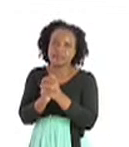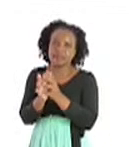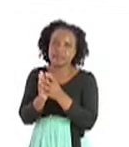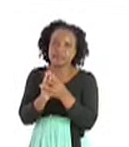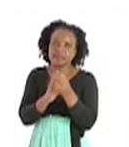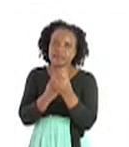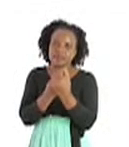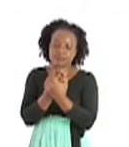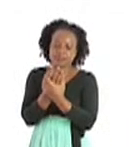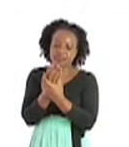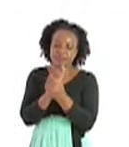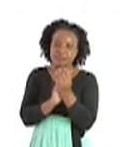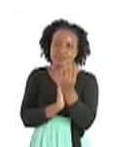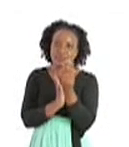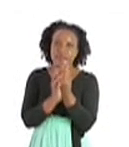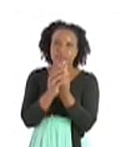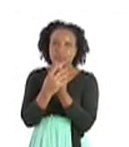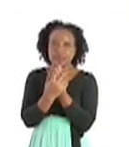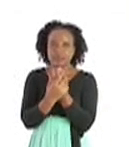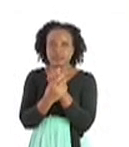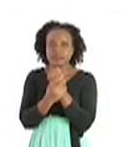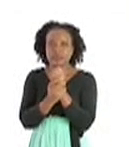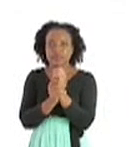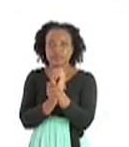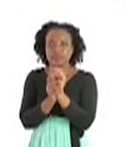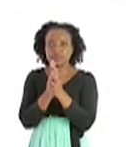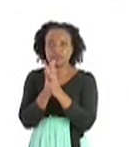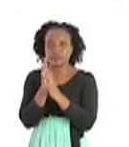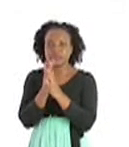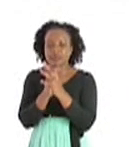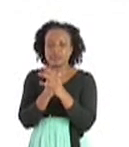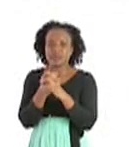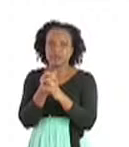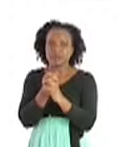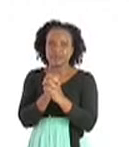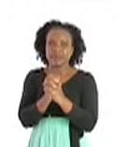and out, between your fingers.